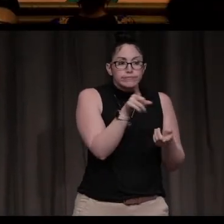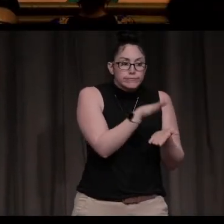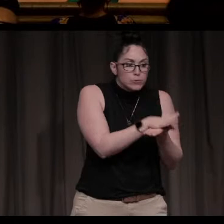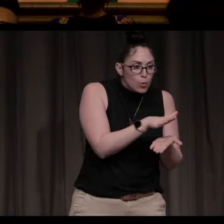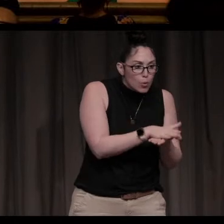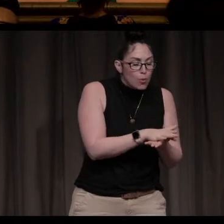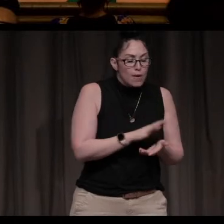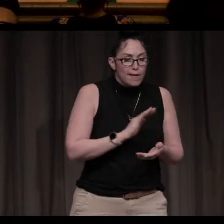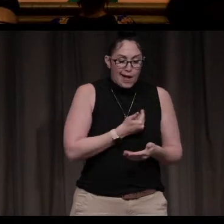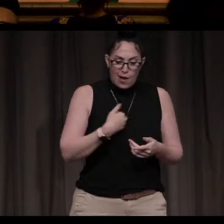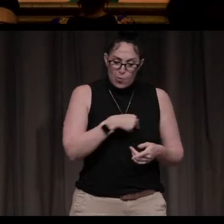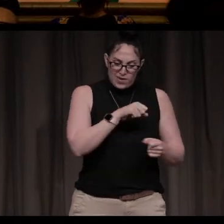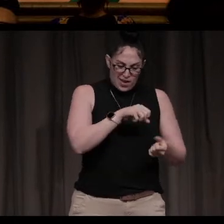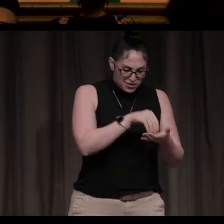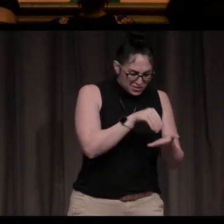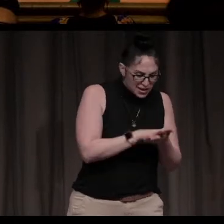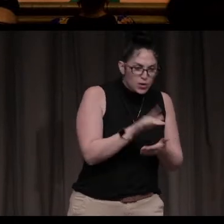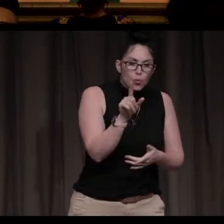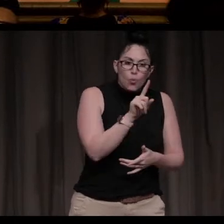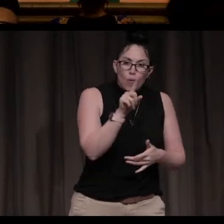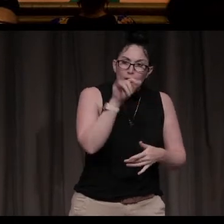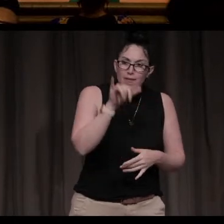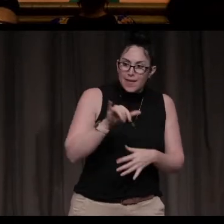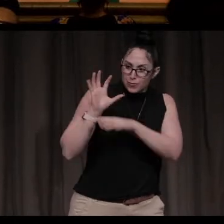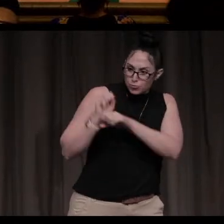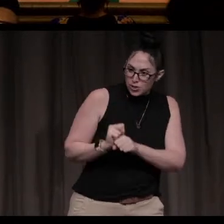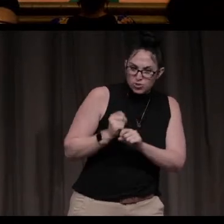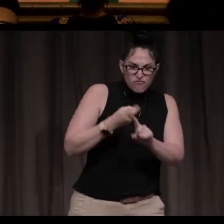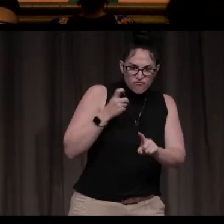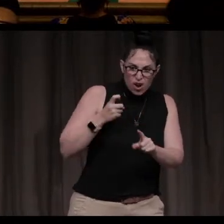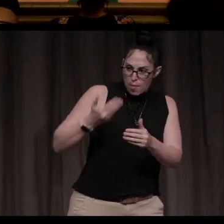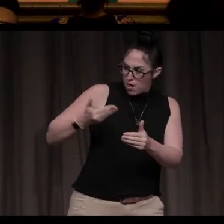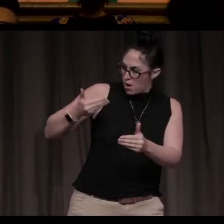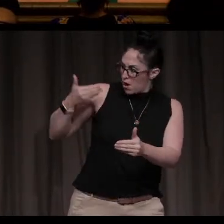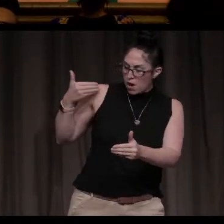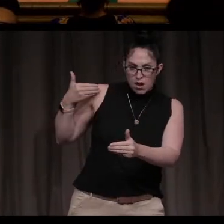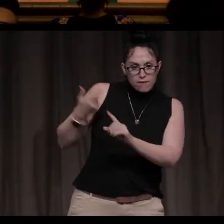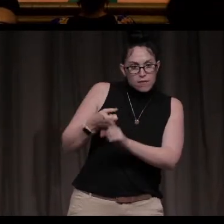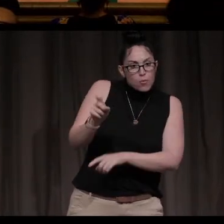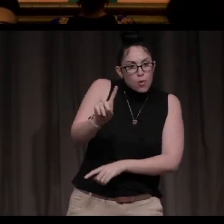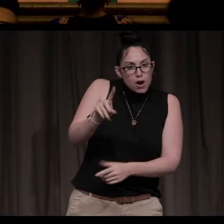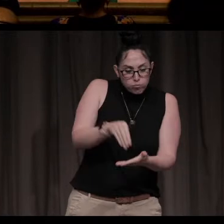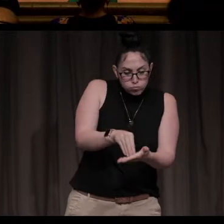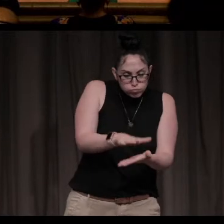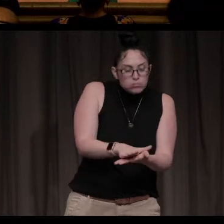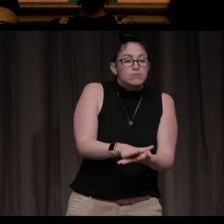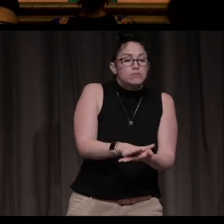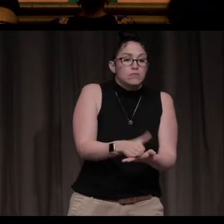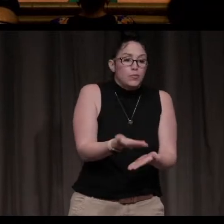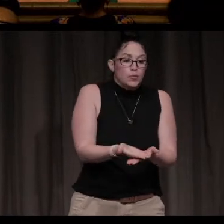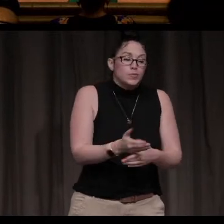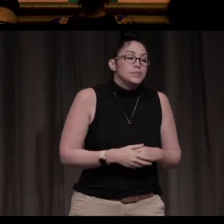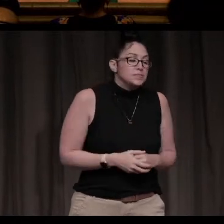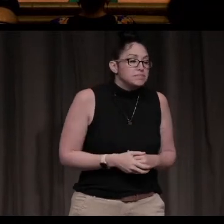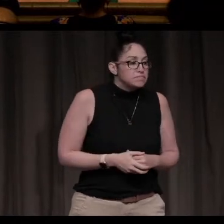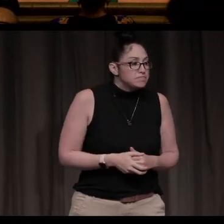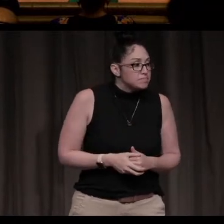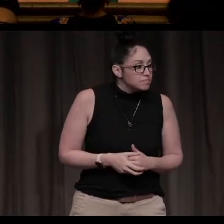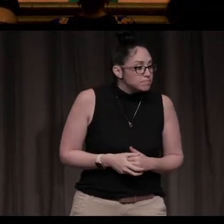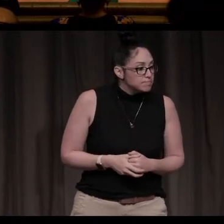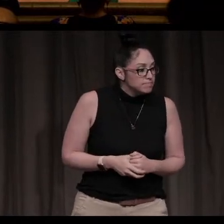can cite oral traditions, Indigenous knowledges, and so I think that's one of the ways that we can do that too.